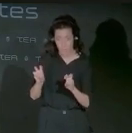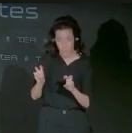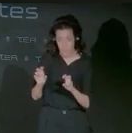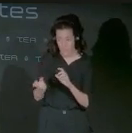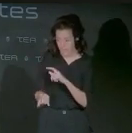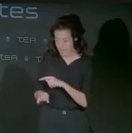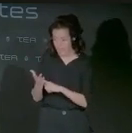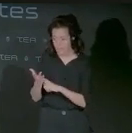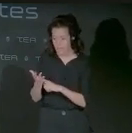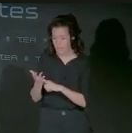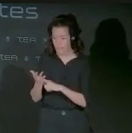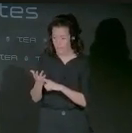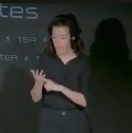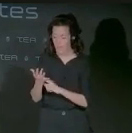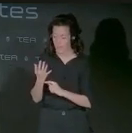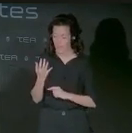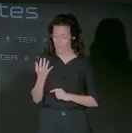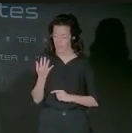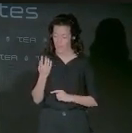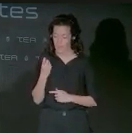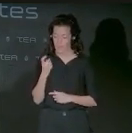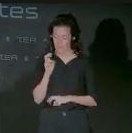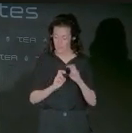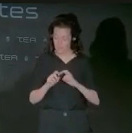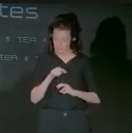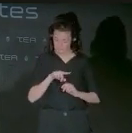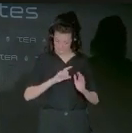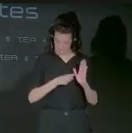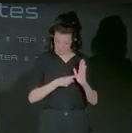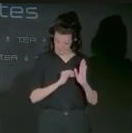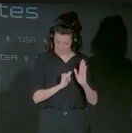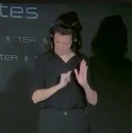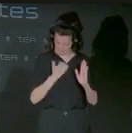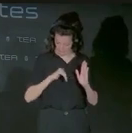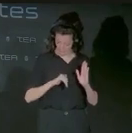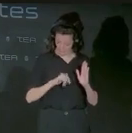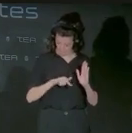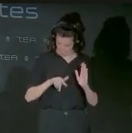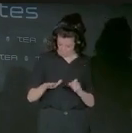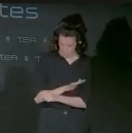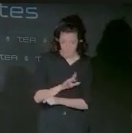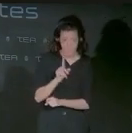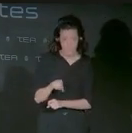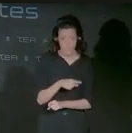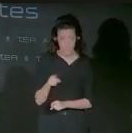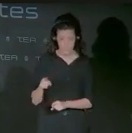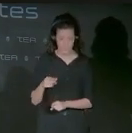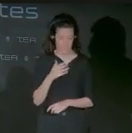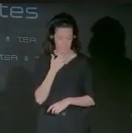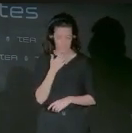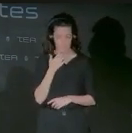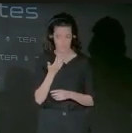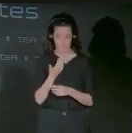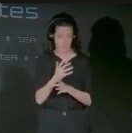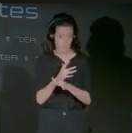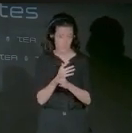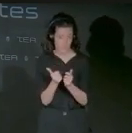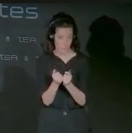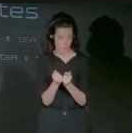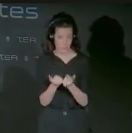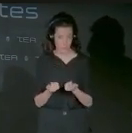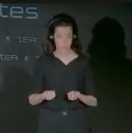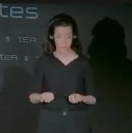new element. So as it was mentioned on the example of games, that sometimes something made for more